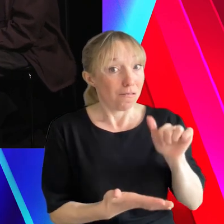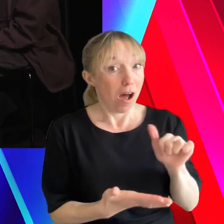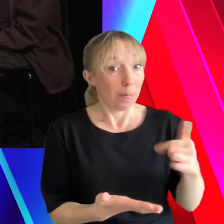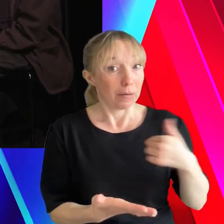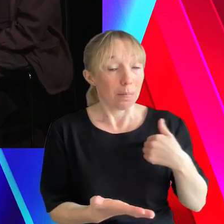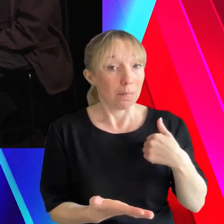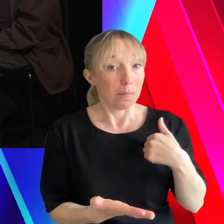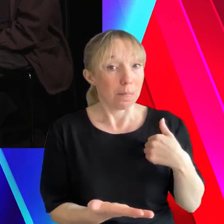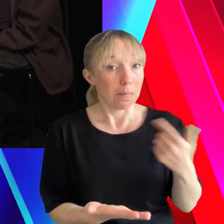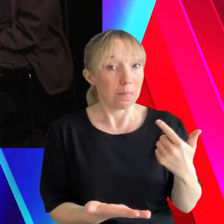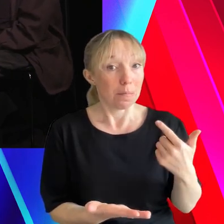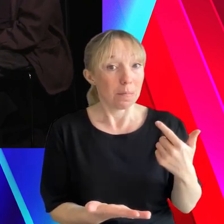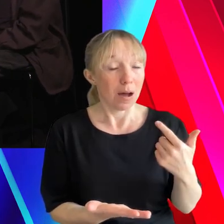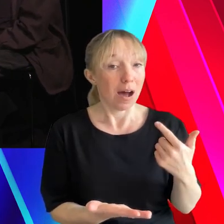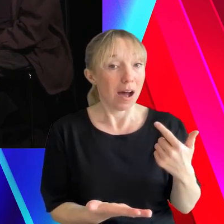my